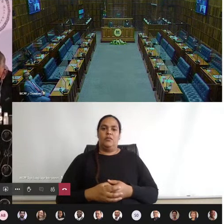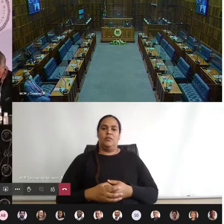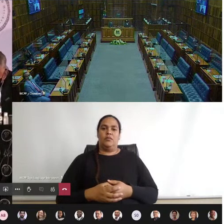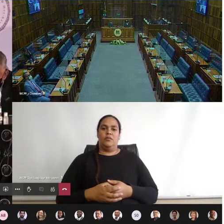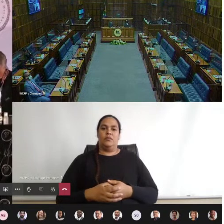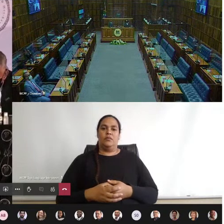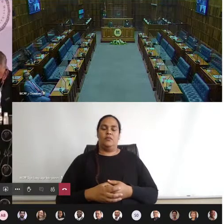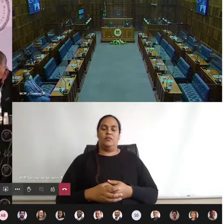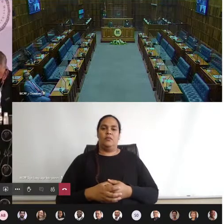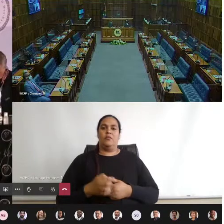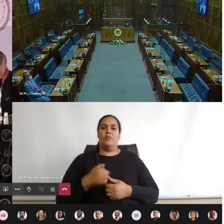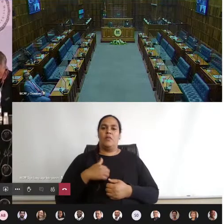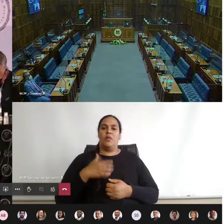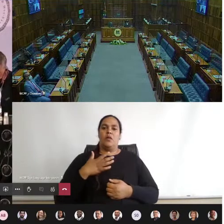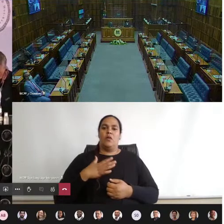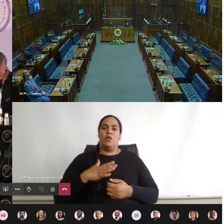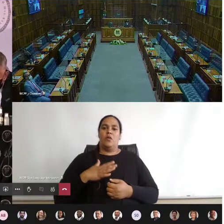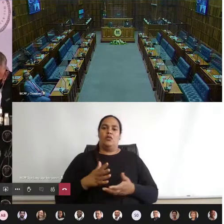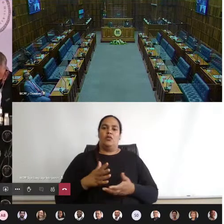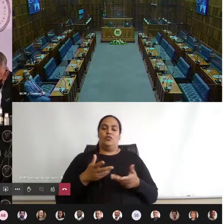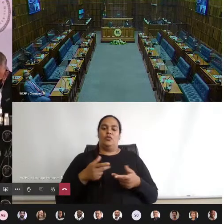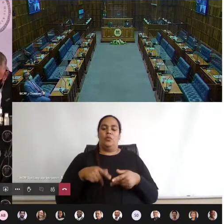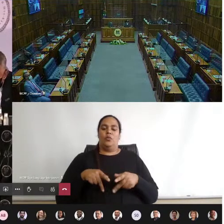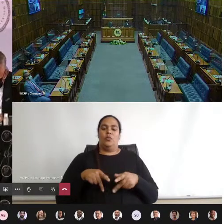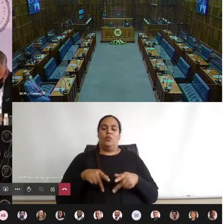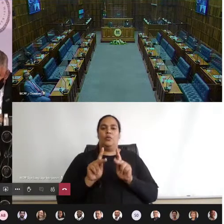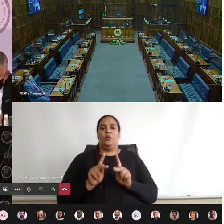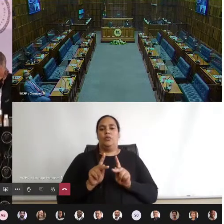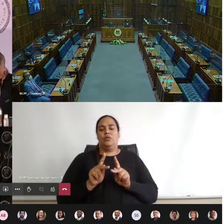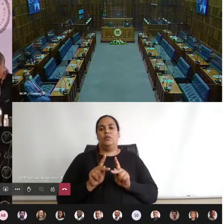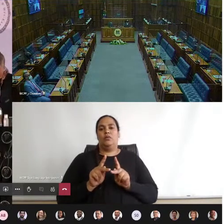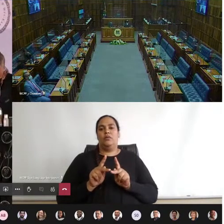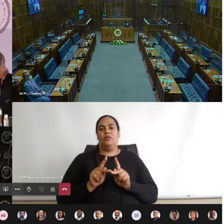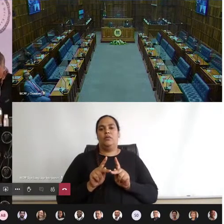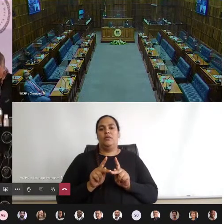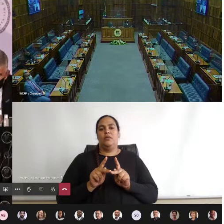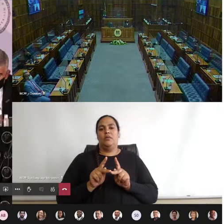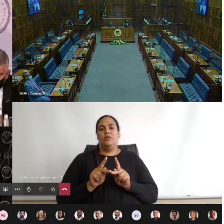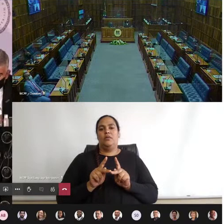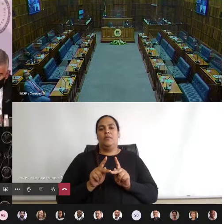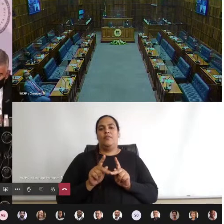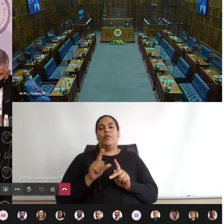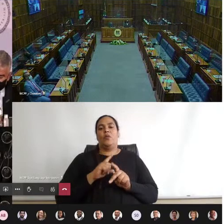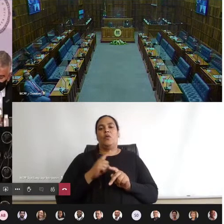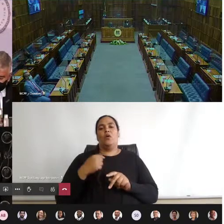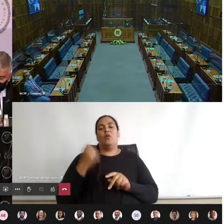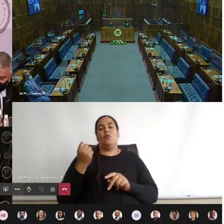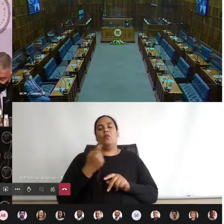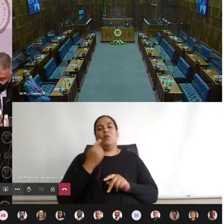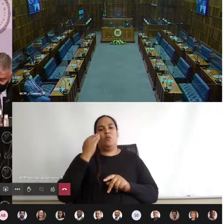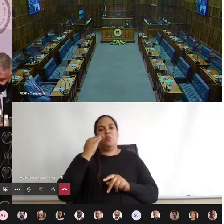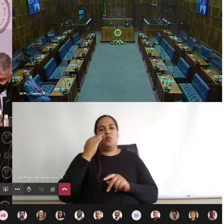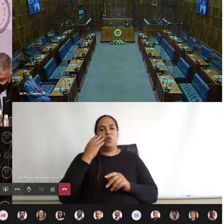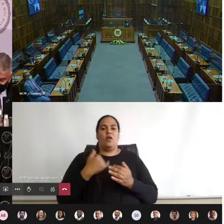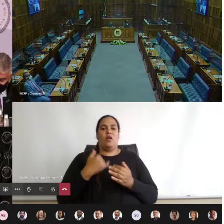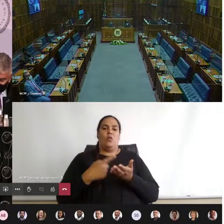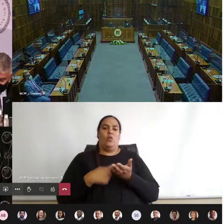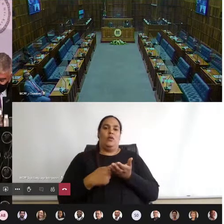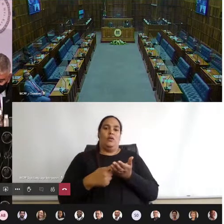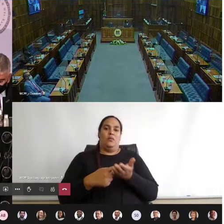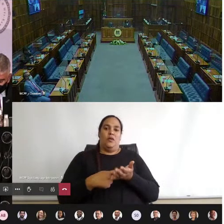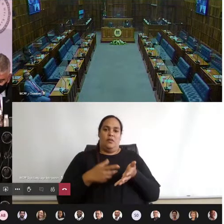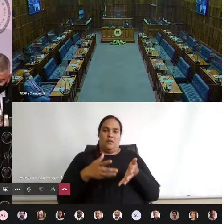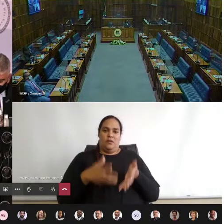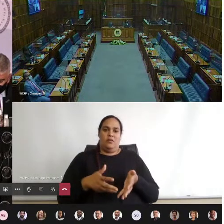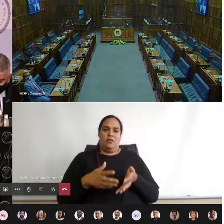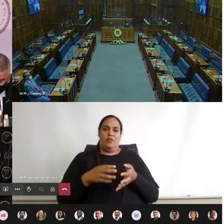I want to take this opportunity, as we know that we had a debate on the